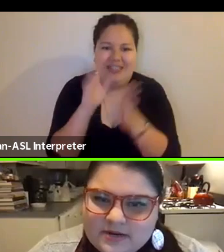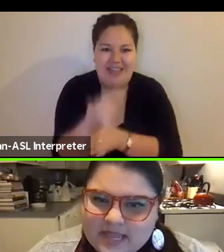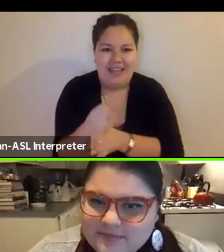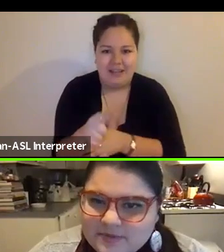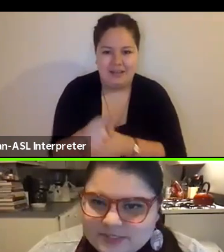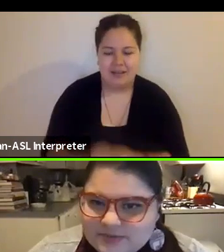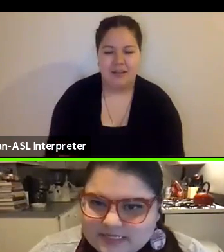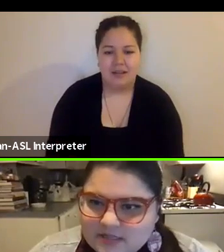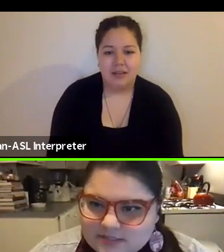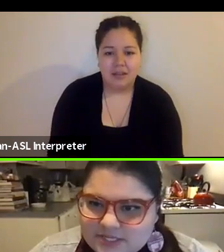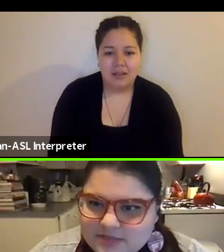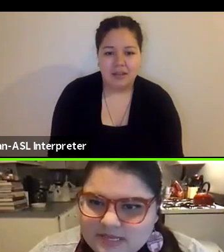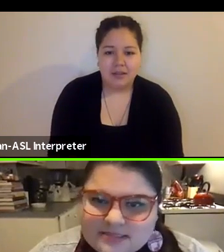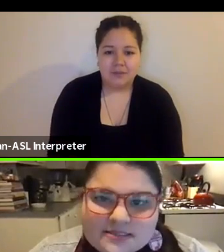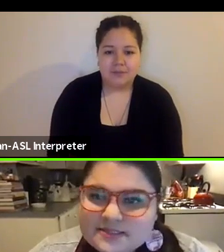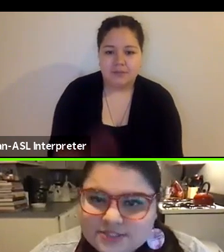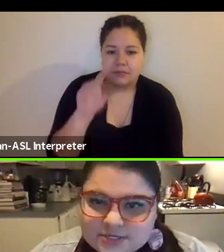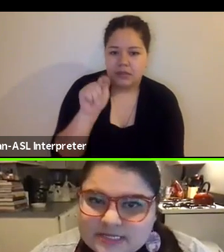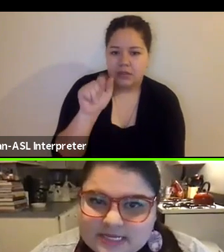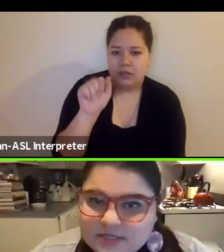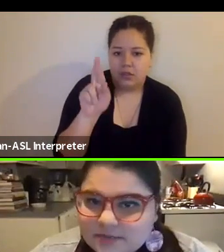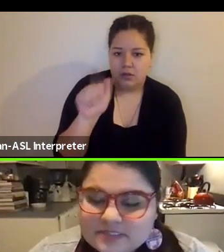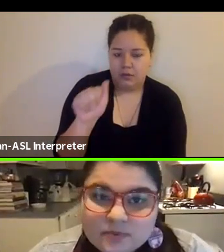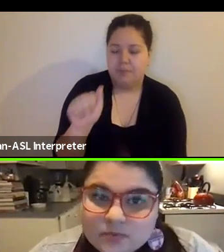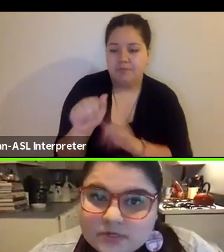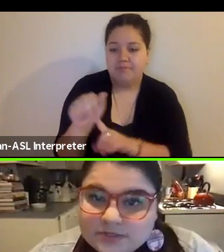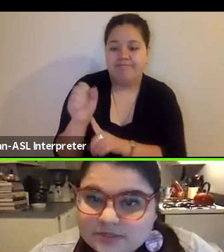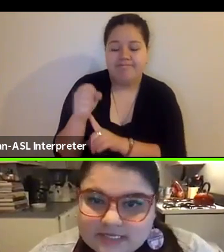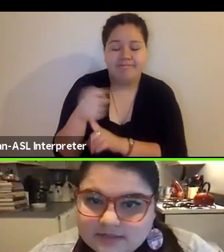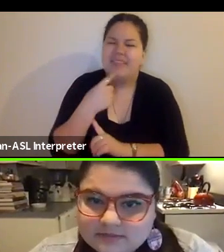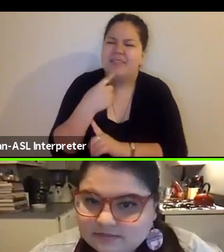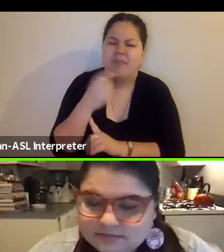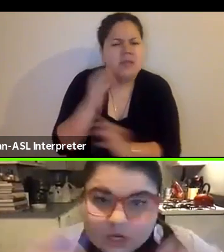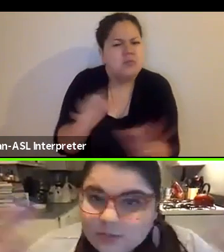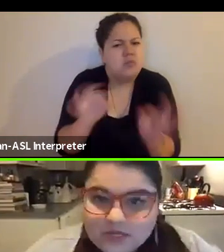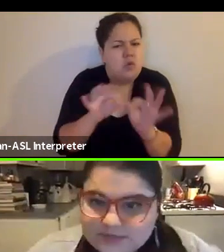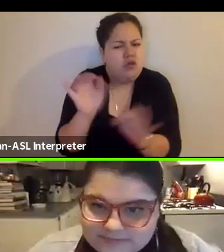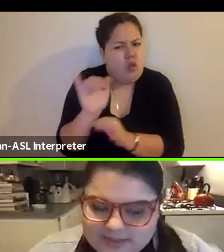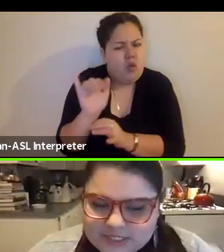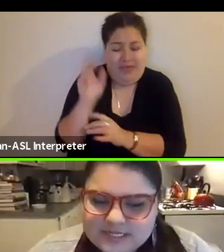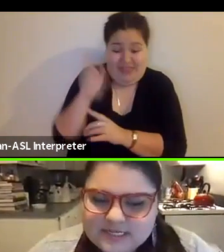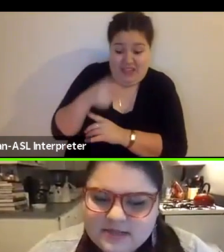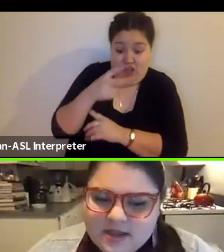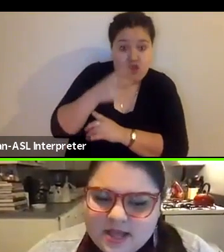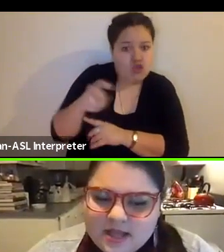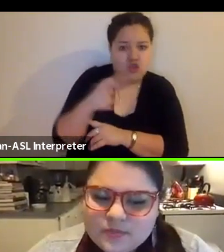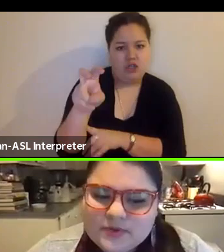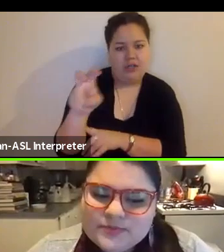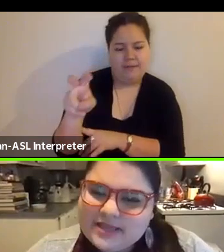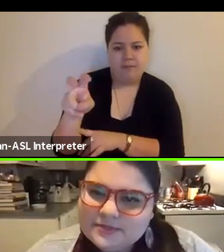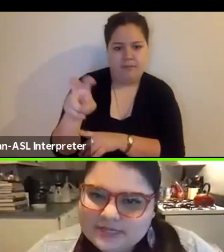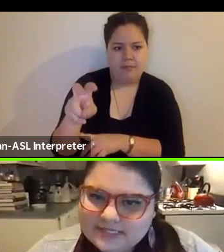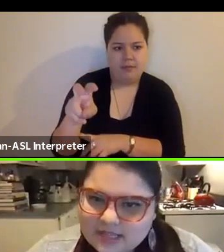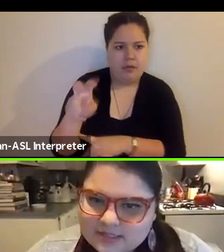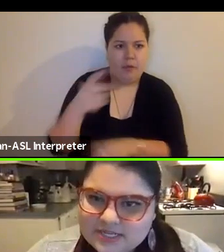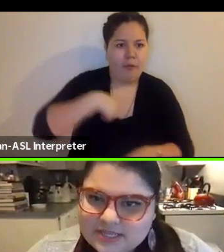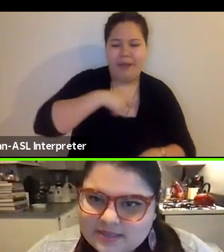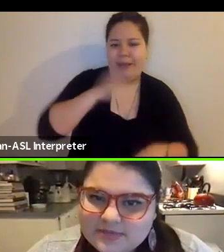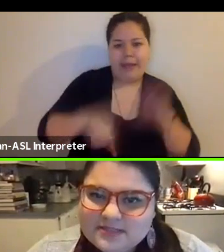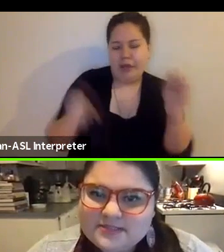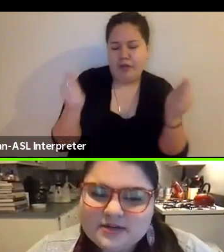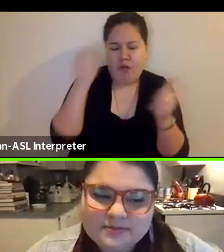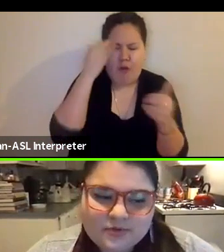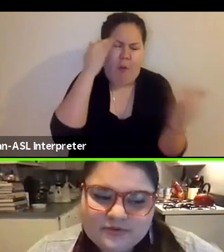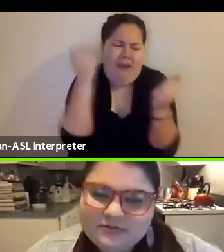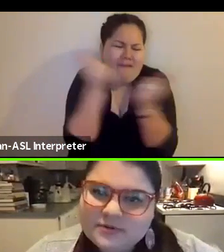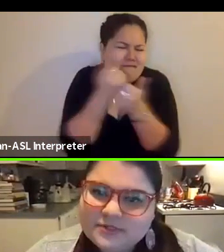as we are able to acknowledge it, because this is a journey, no one's born learning, knowing all this information. But once we're able to acknowledge it, then